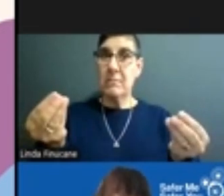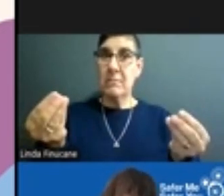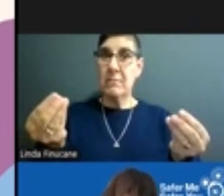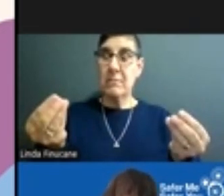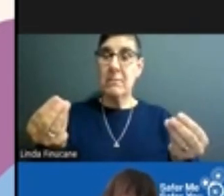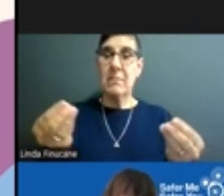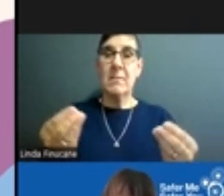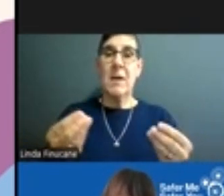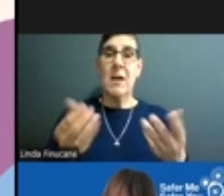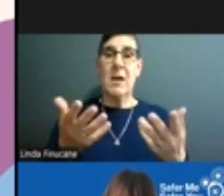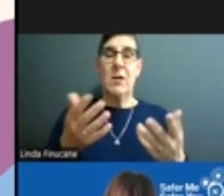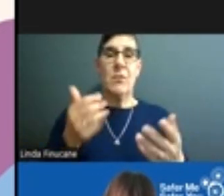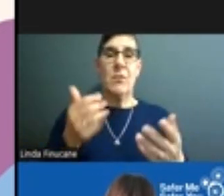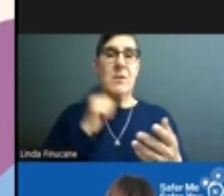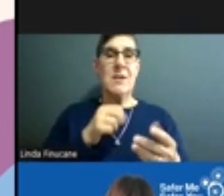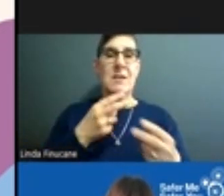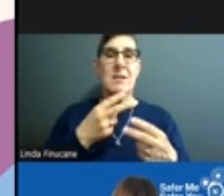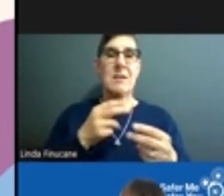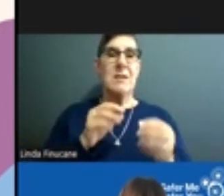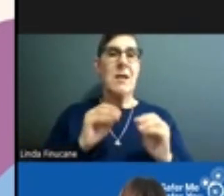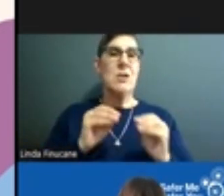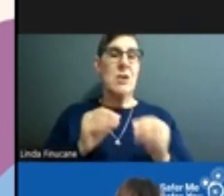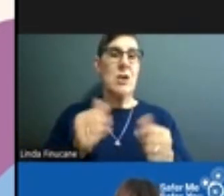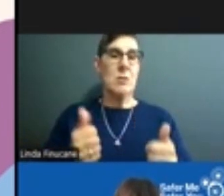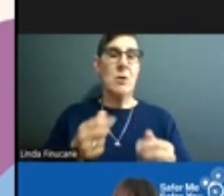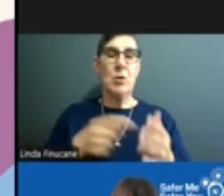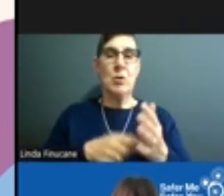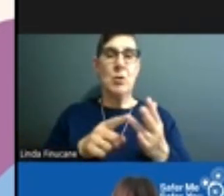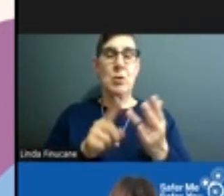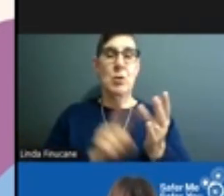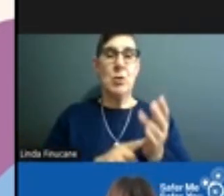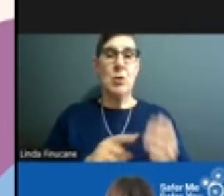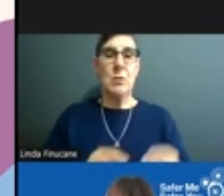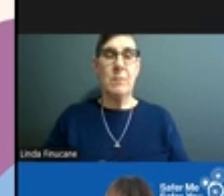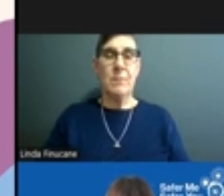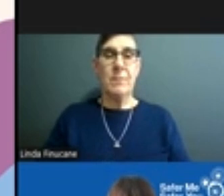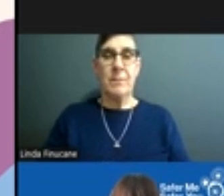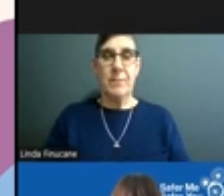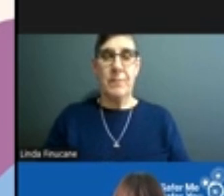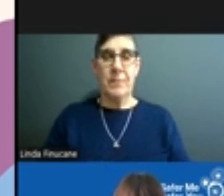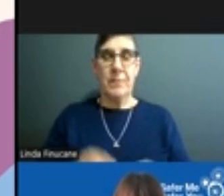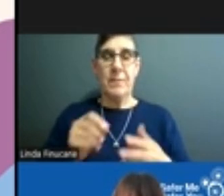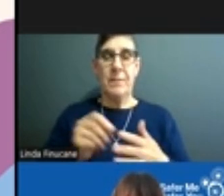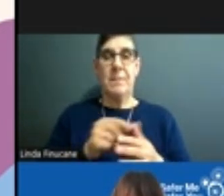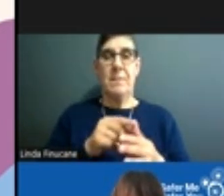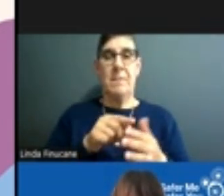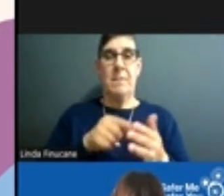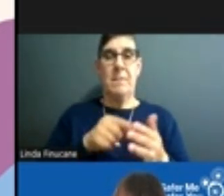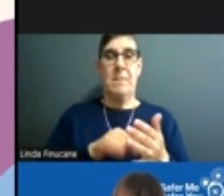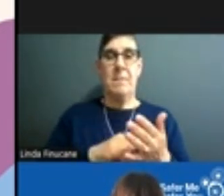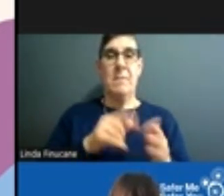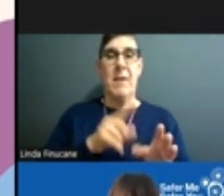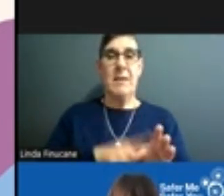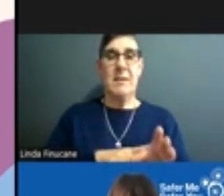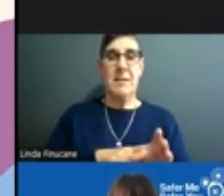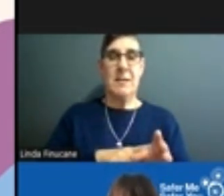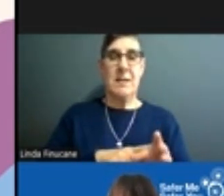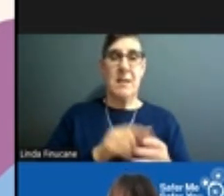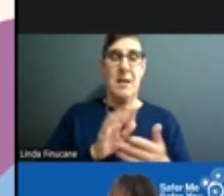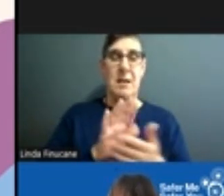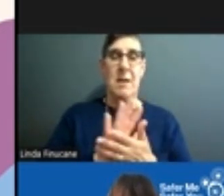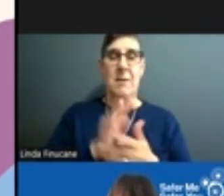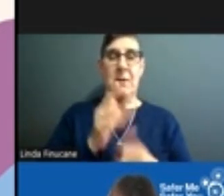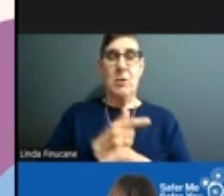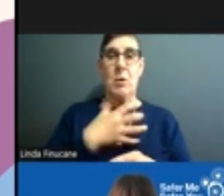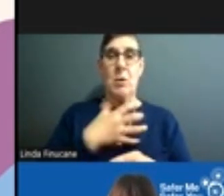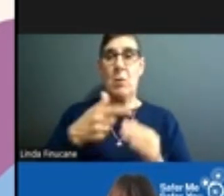during sex education. So thank you for the comments. And Patsy, I'm more than happy to chat about this